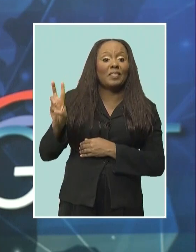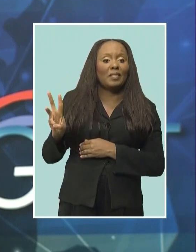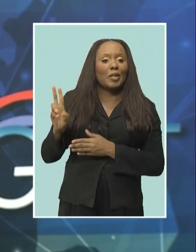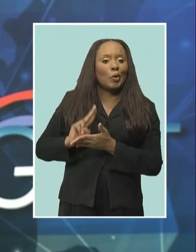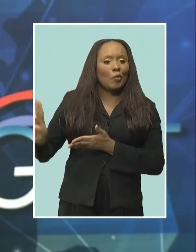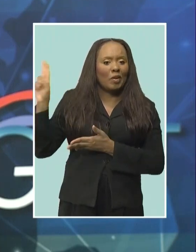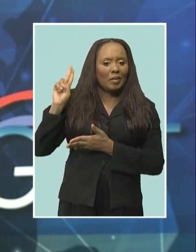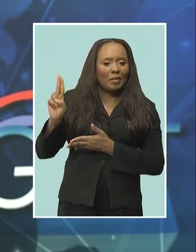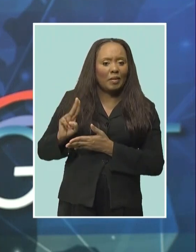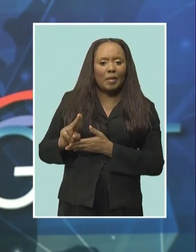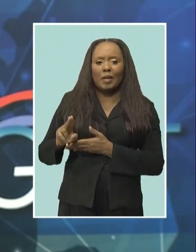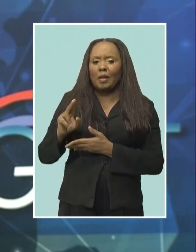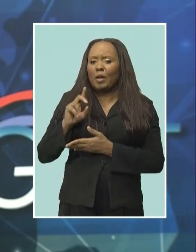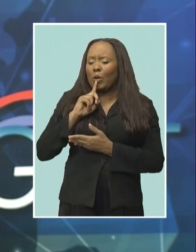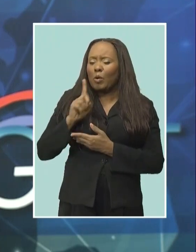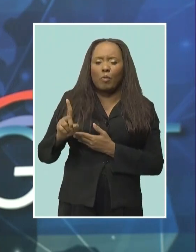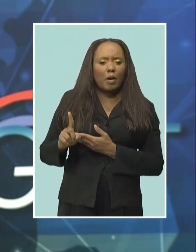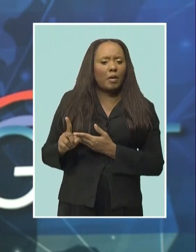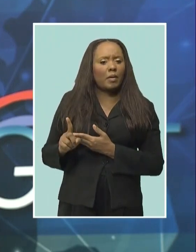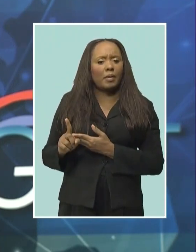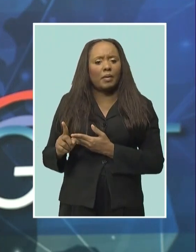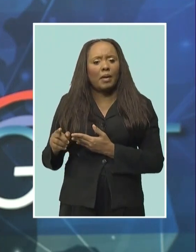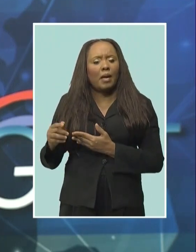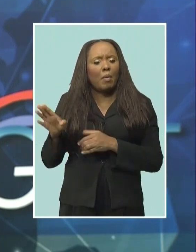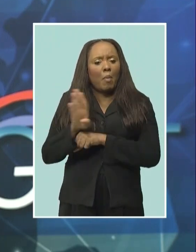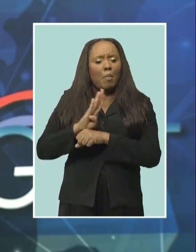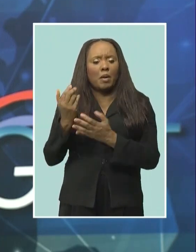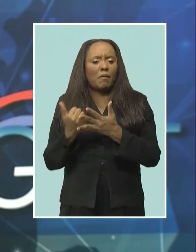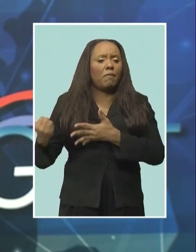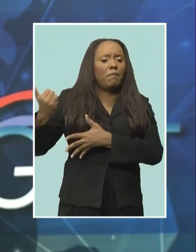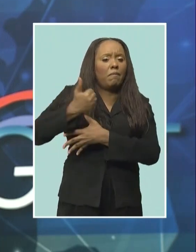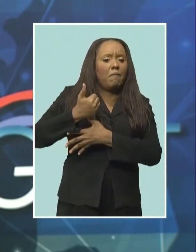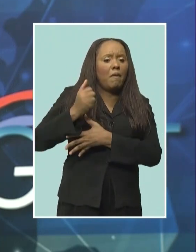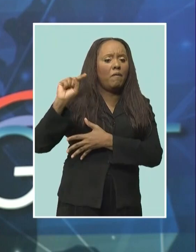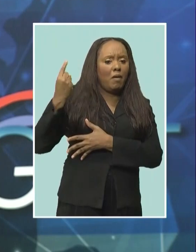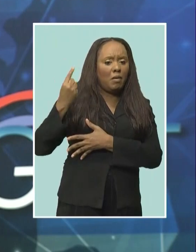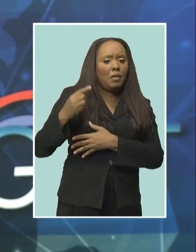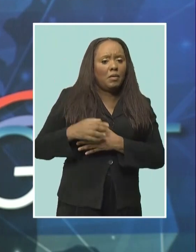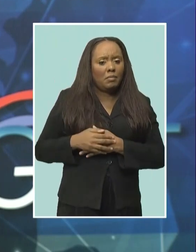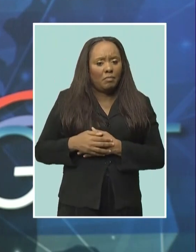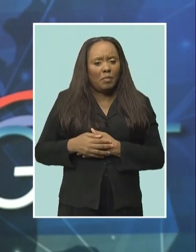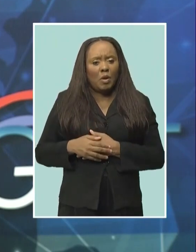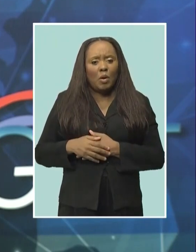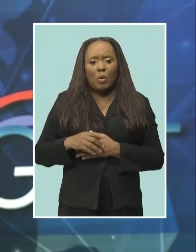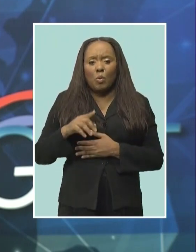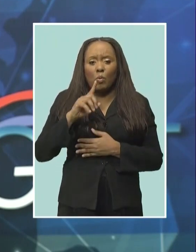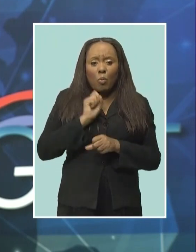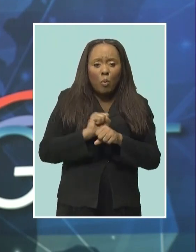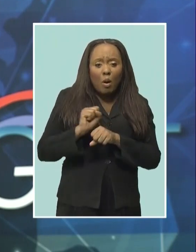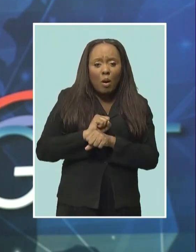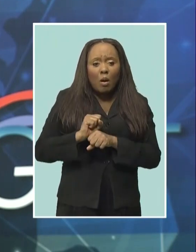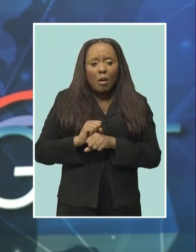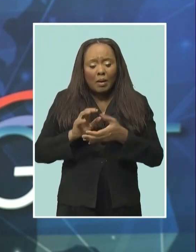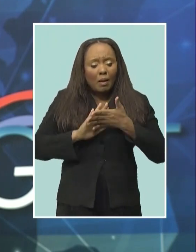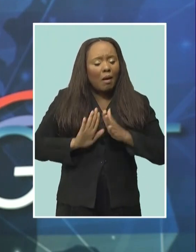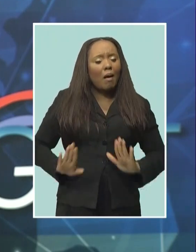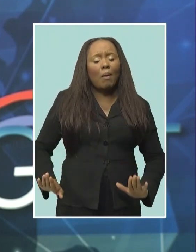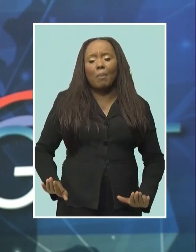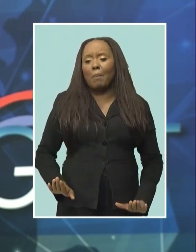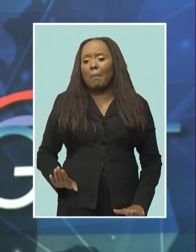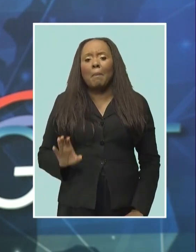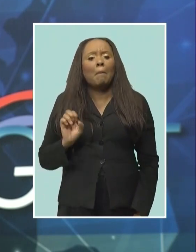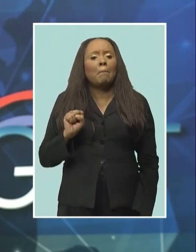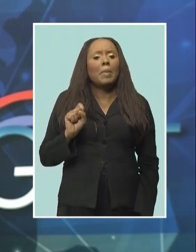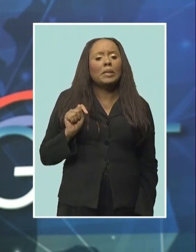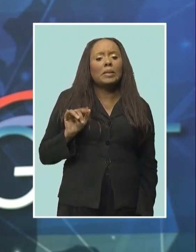interest of Barbados first in all the decisions he made. Mr. Patterson described Sir Lloyd as a man that worked in a calm style in